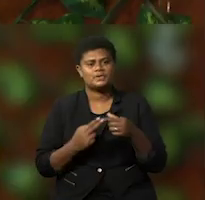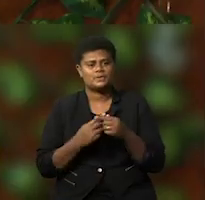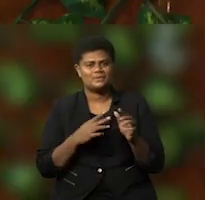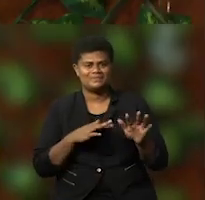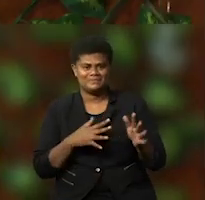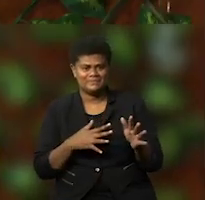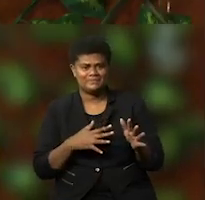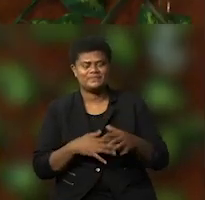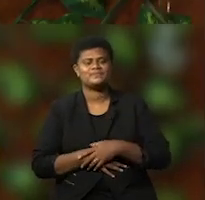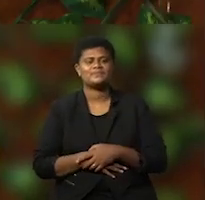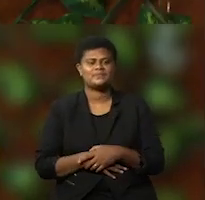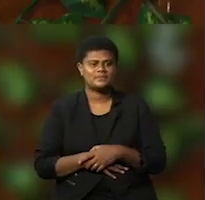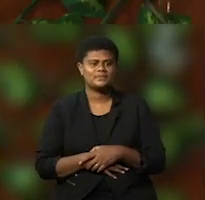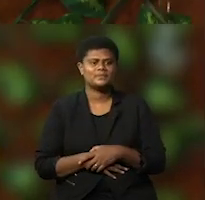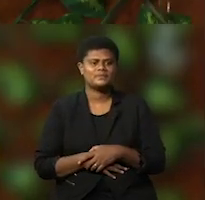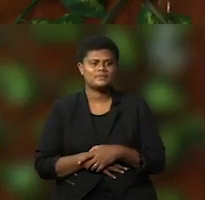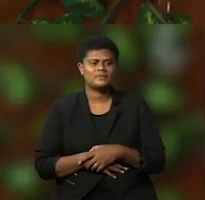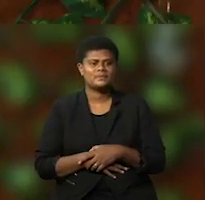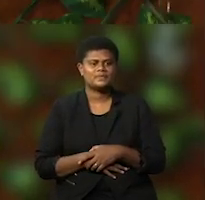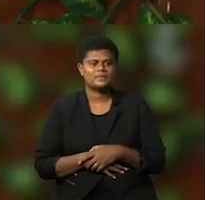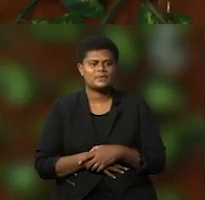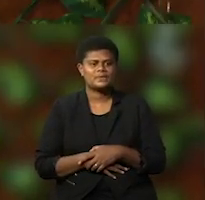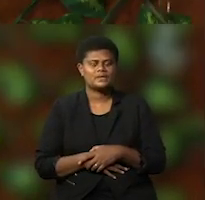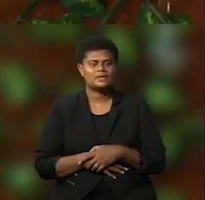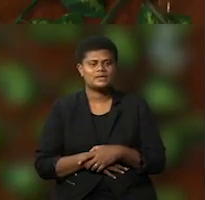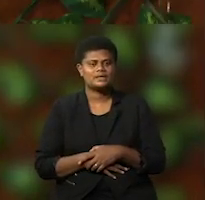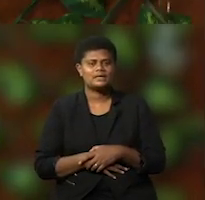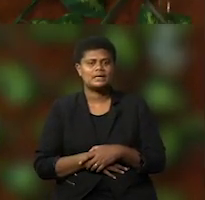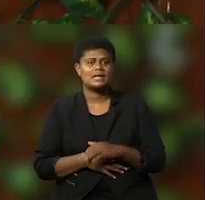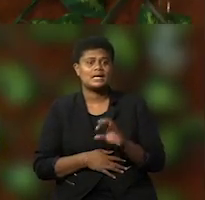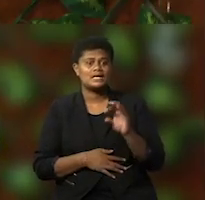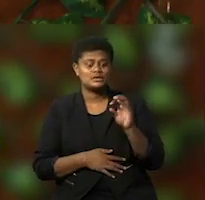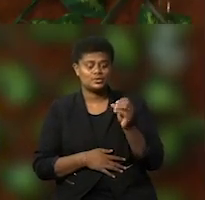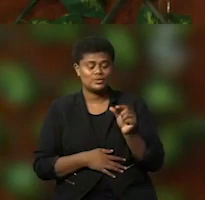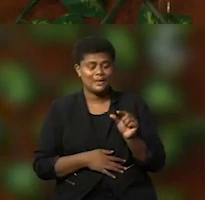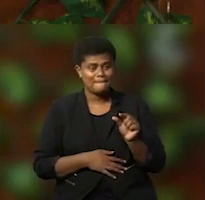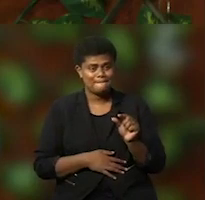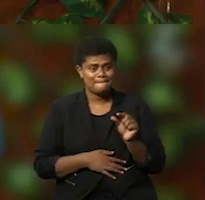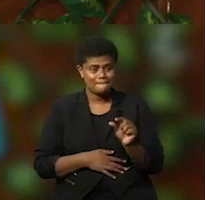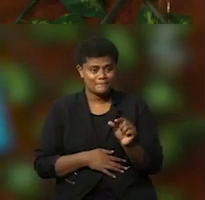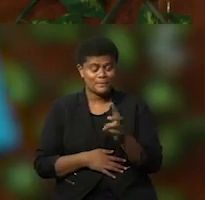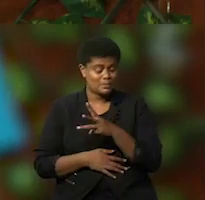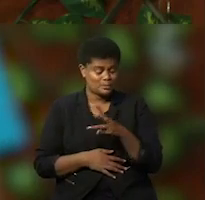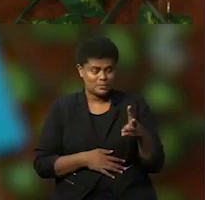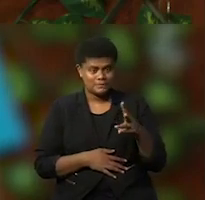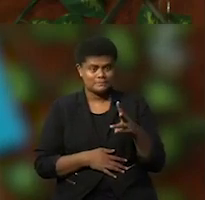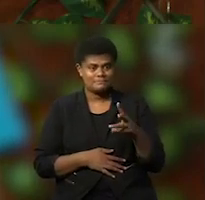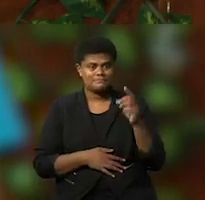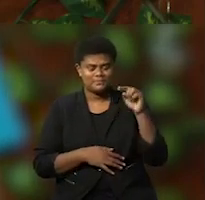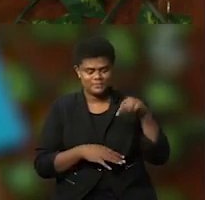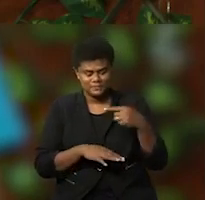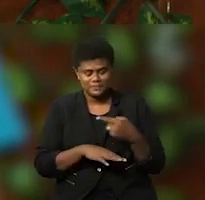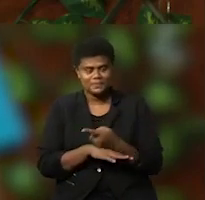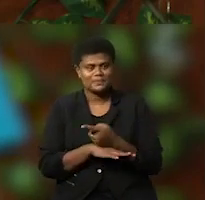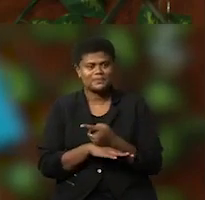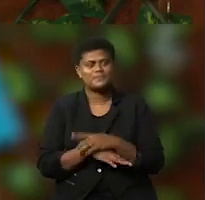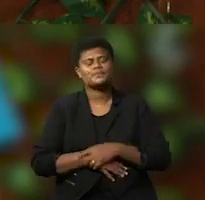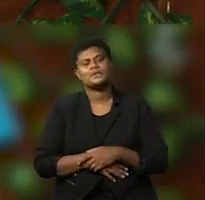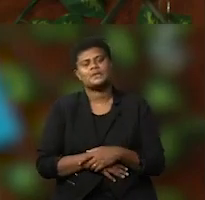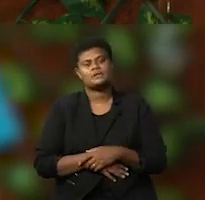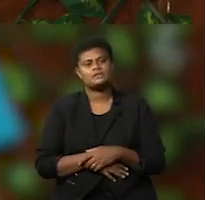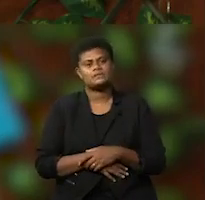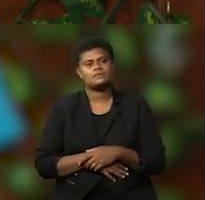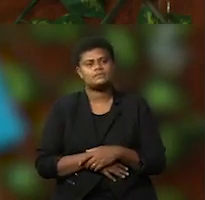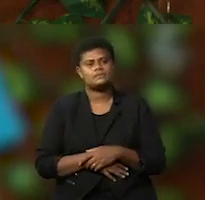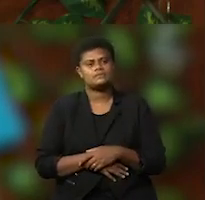You know, friends, in Hebrews chapter 12, verses 18 to 29, the passage for this week is the climax of the letter, and it sums